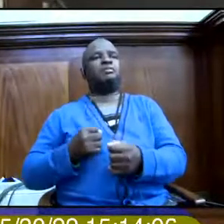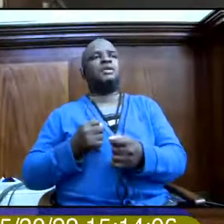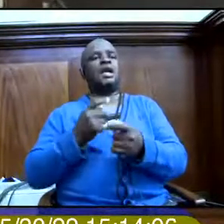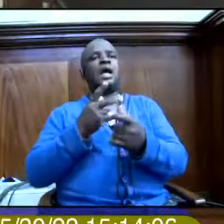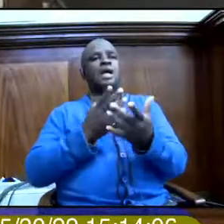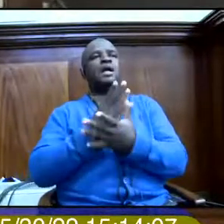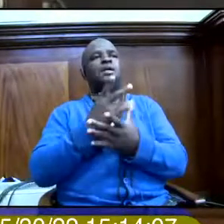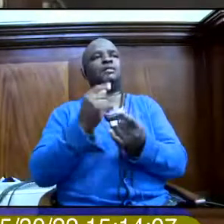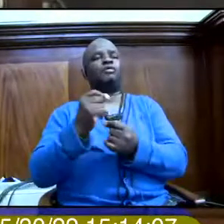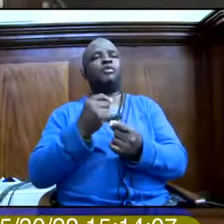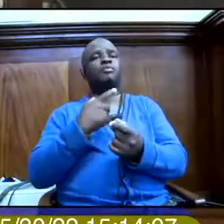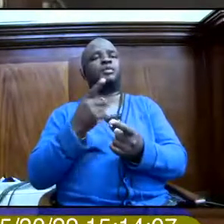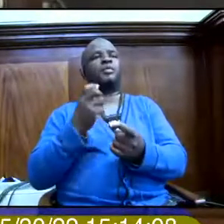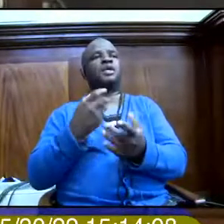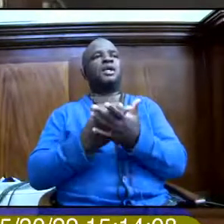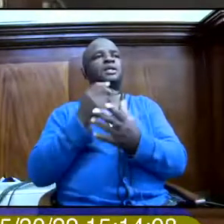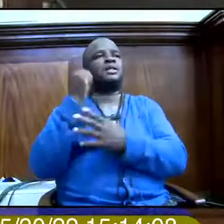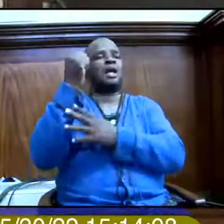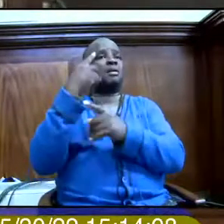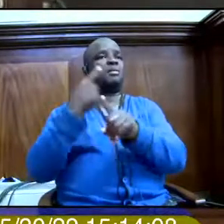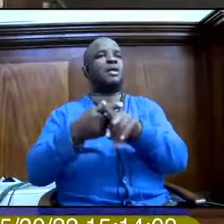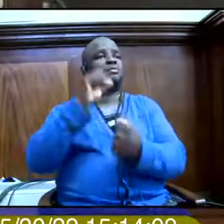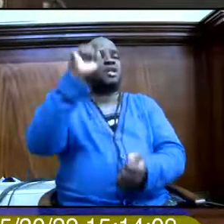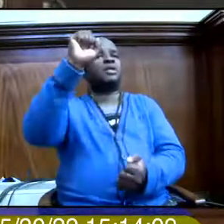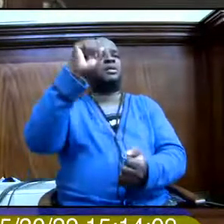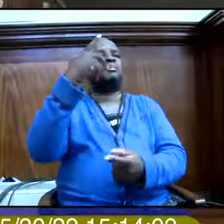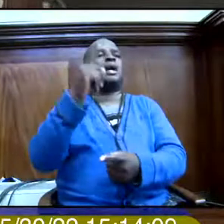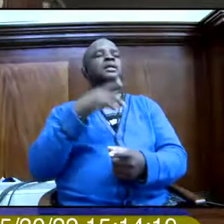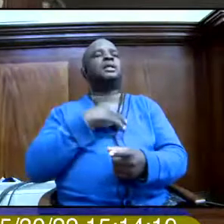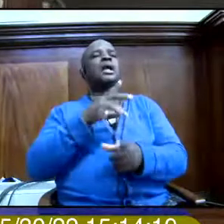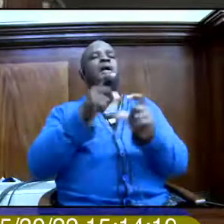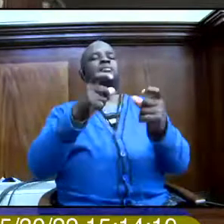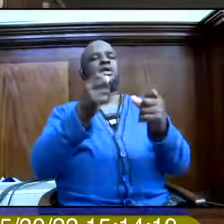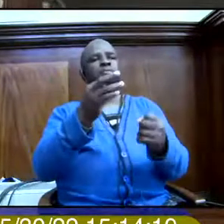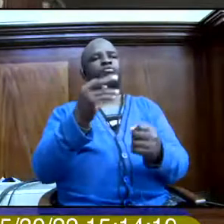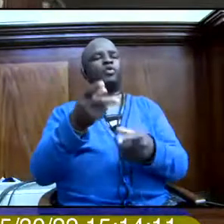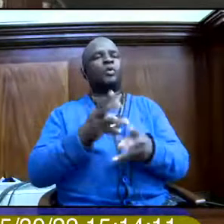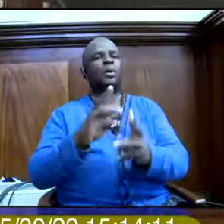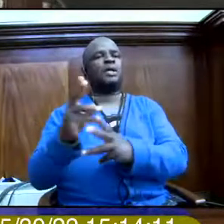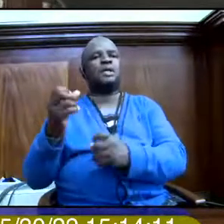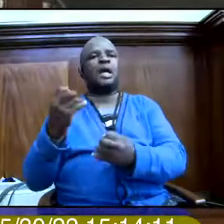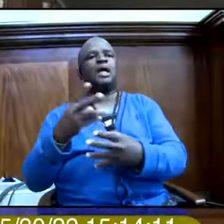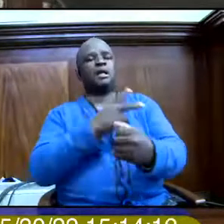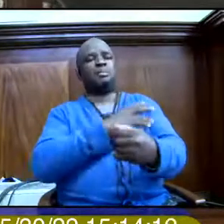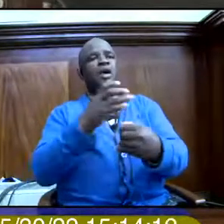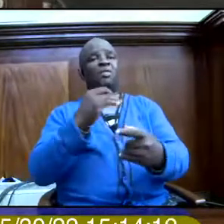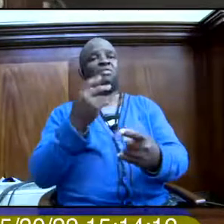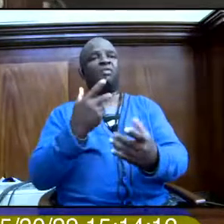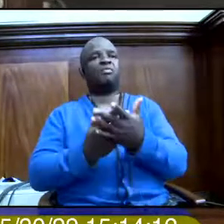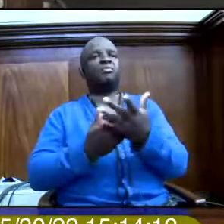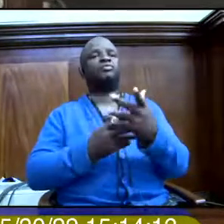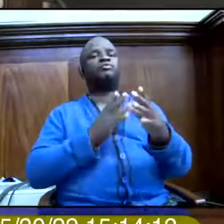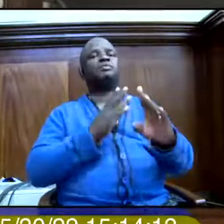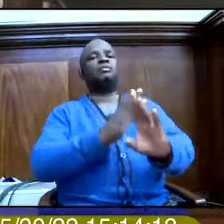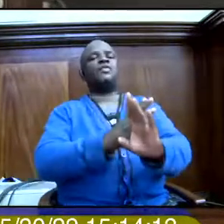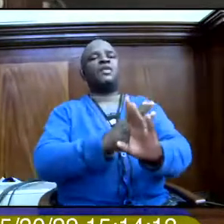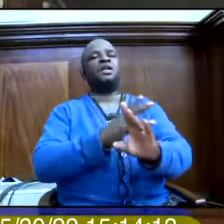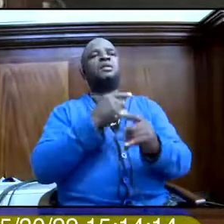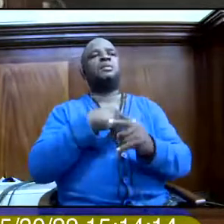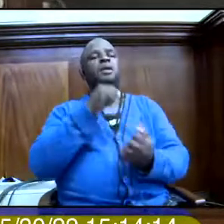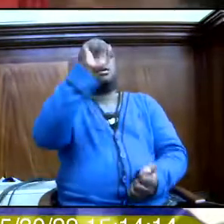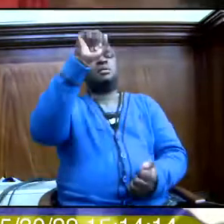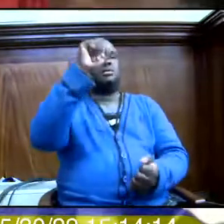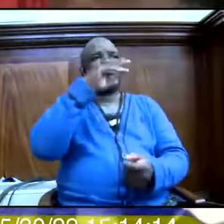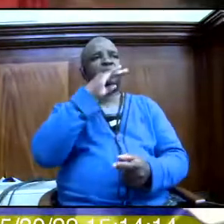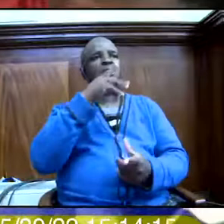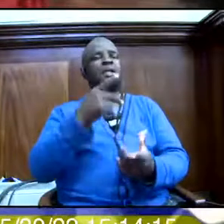to strike they have given employer many legal ways to interfere with and prevent pickets thereby again